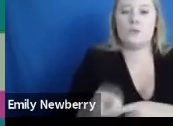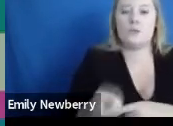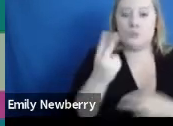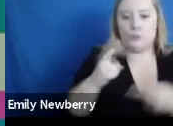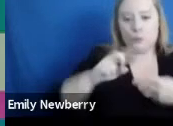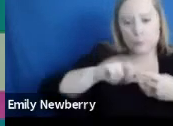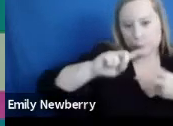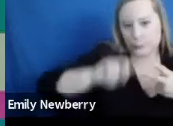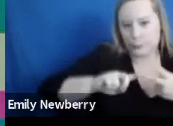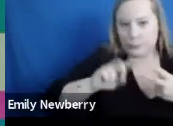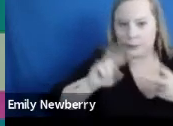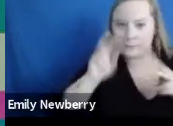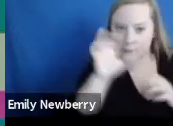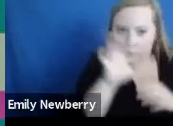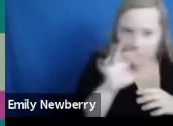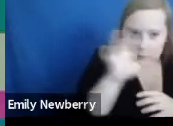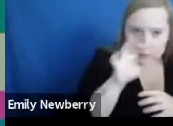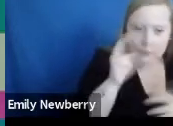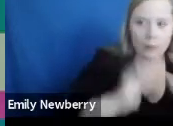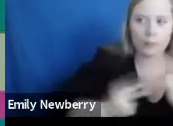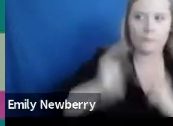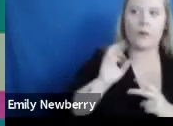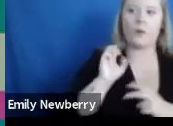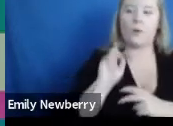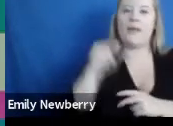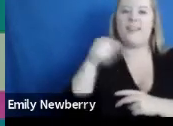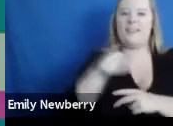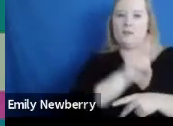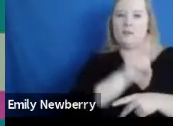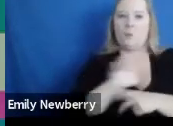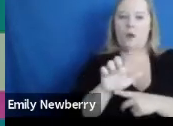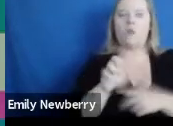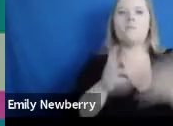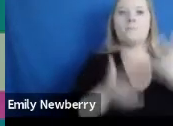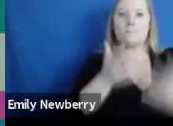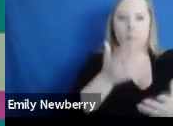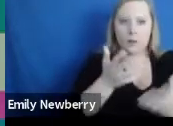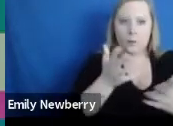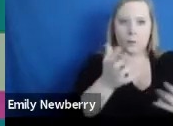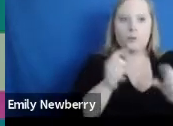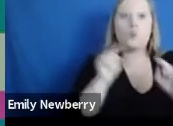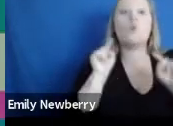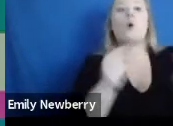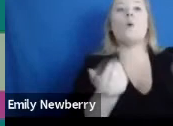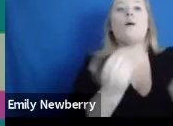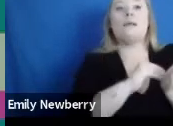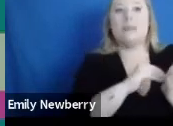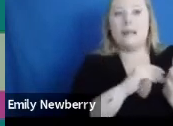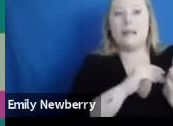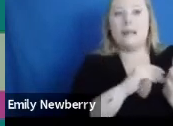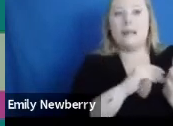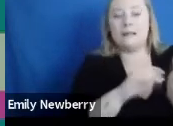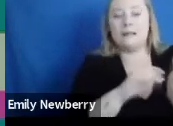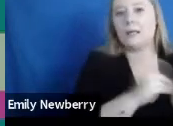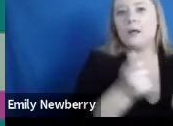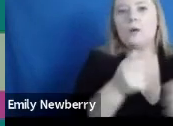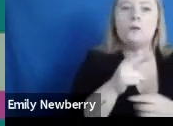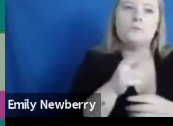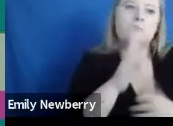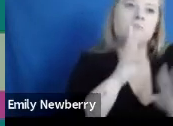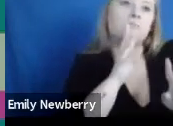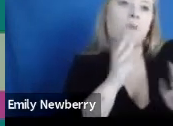that we can look back and say, okay, this might be a well we really do want to go back and sample. So let's go talk to the rancher and figure out how we can do